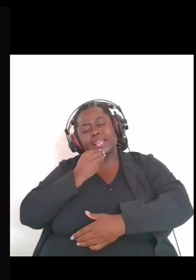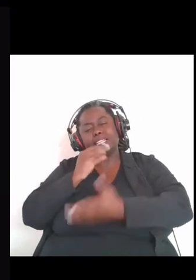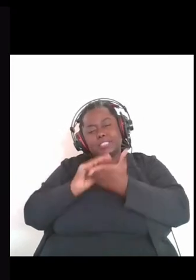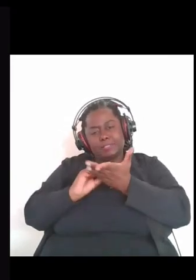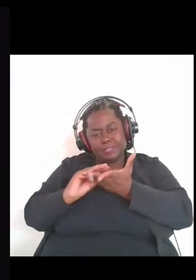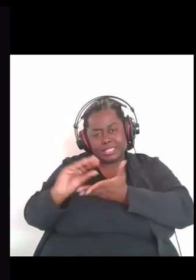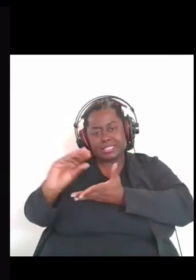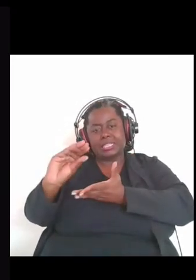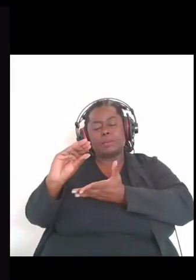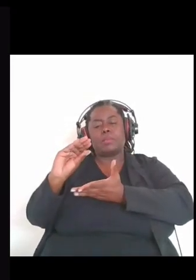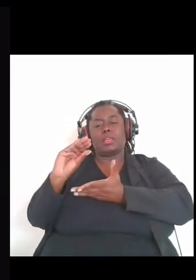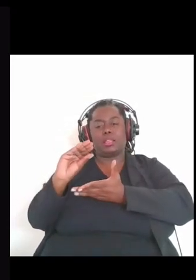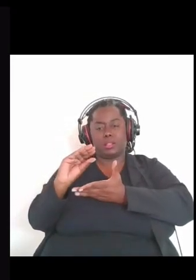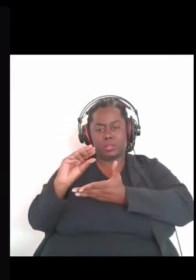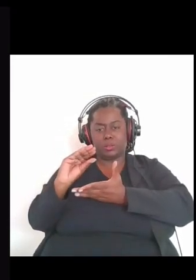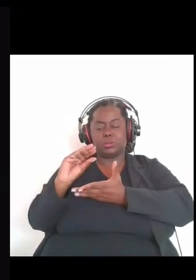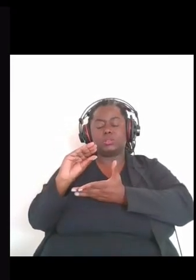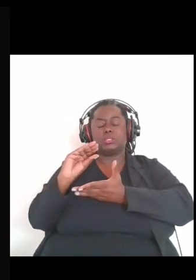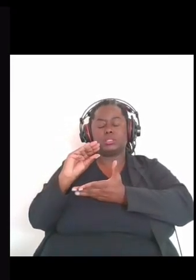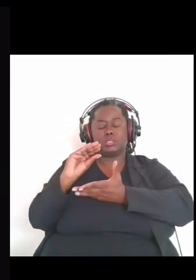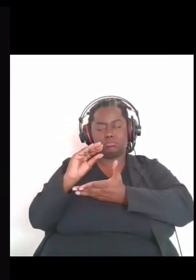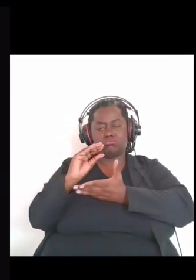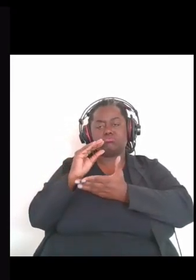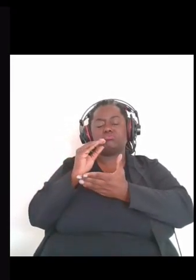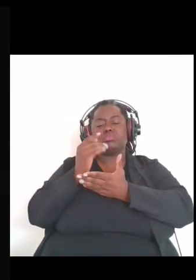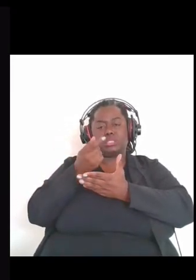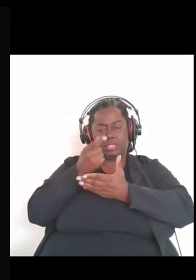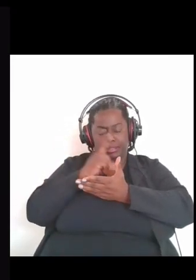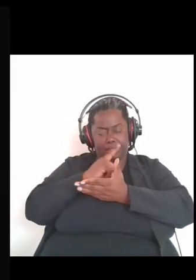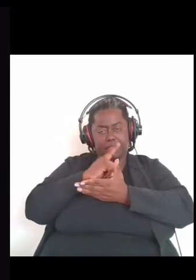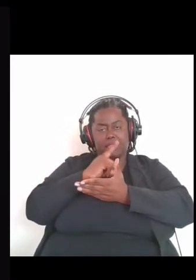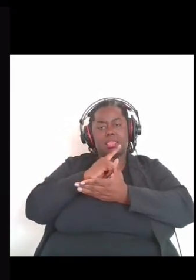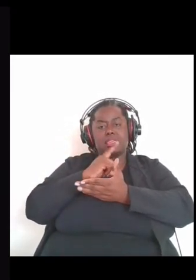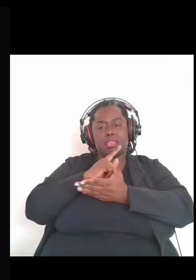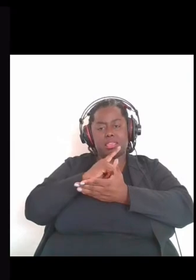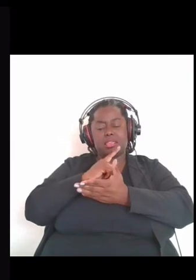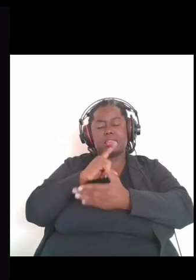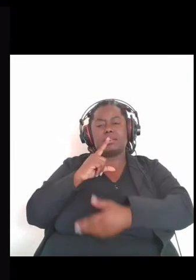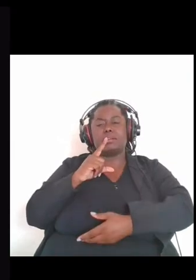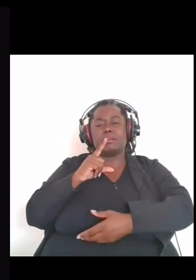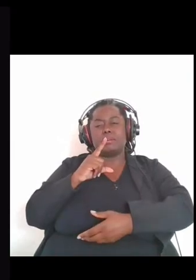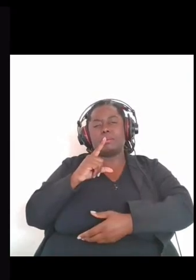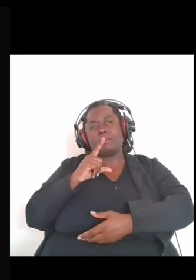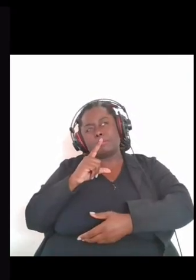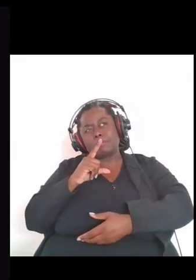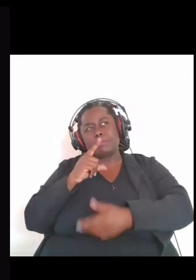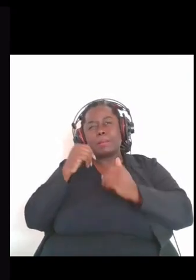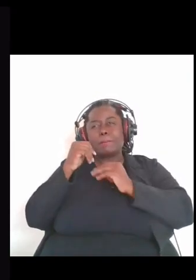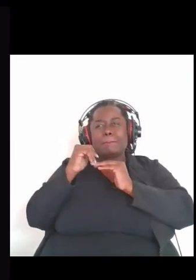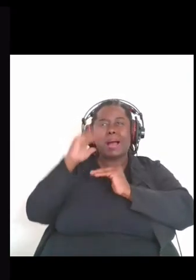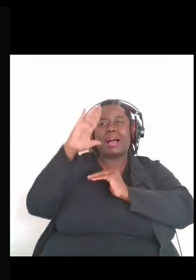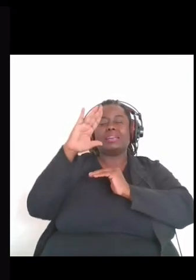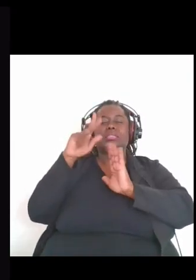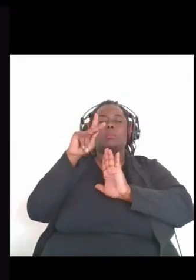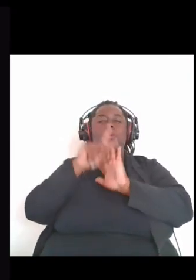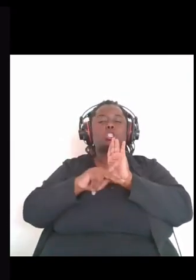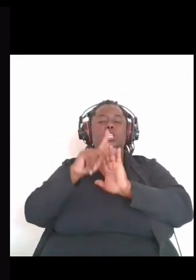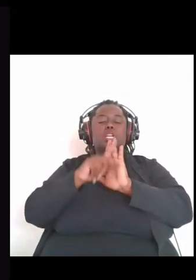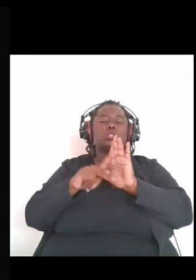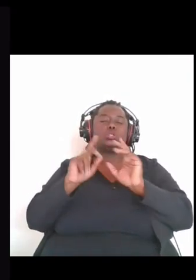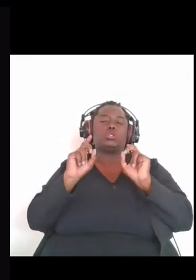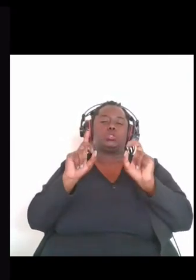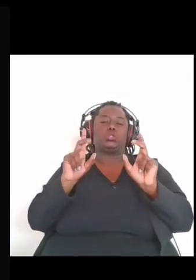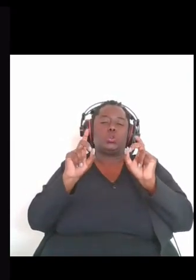project and we have been smart to tap that market where wall paintings are required by big